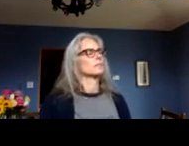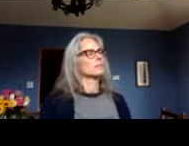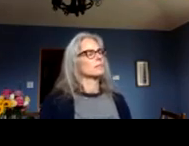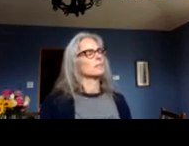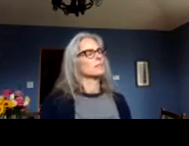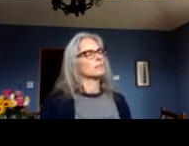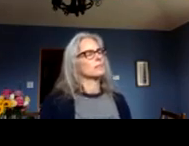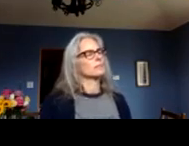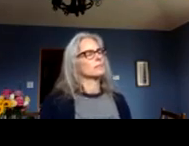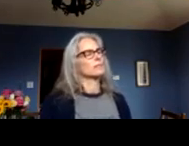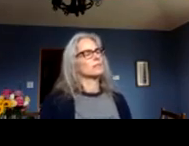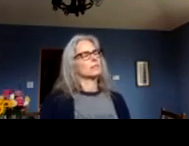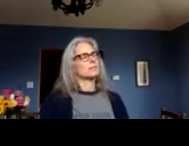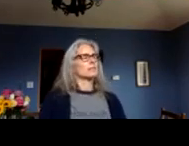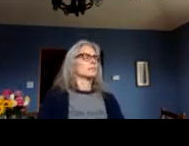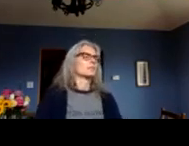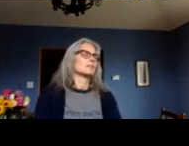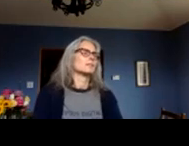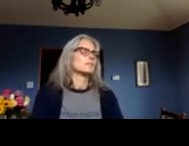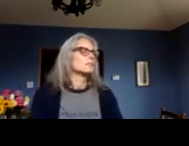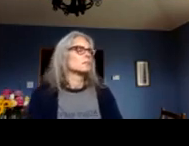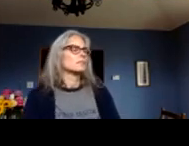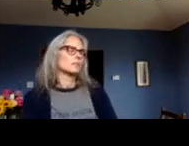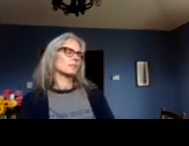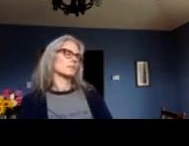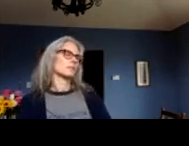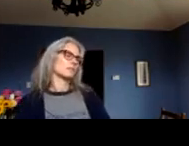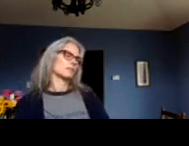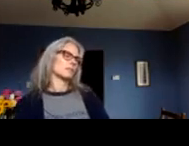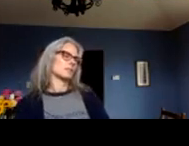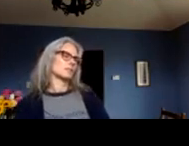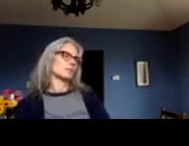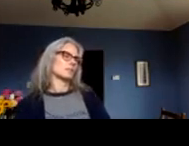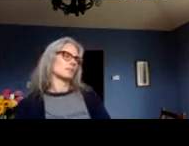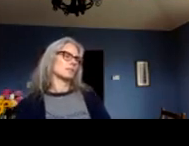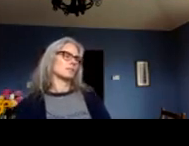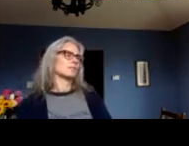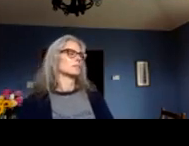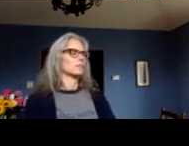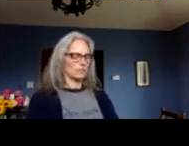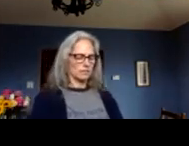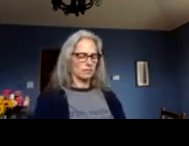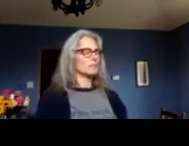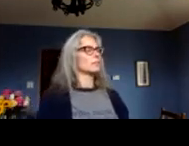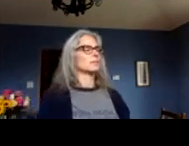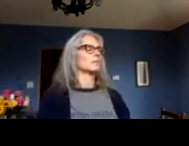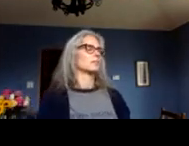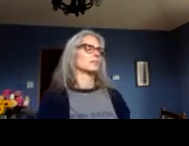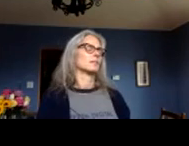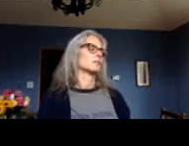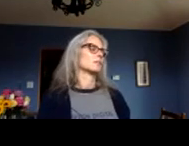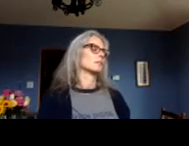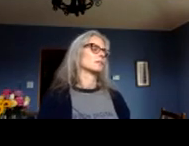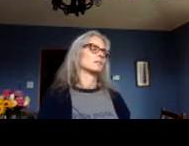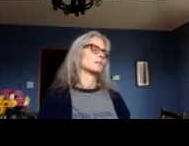I'm on slide 27. There's a due date thing here. Right now, in this picture, it says no due date. If you